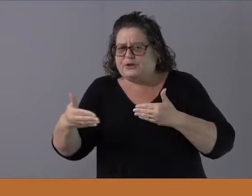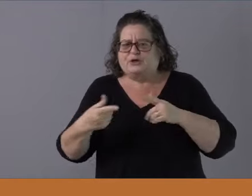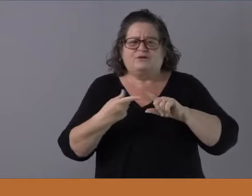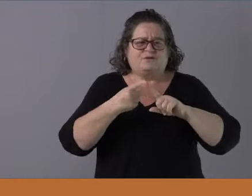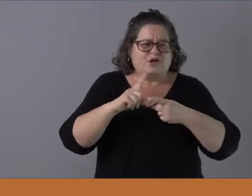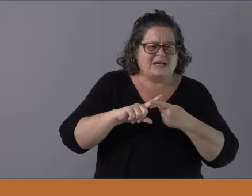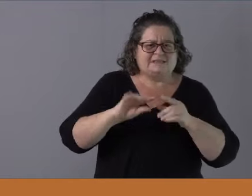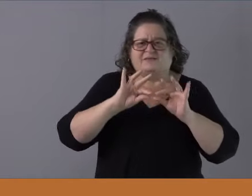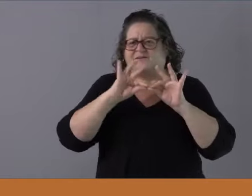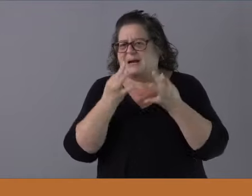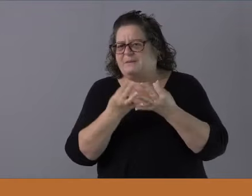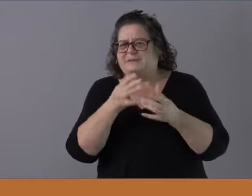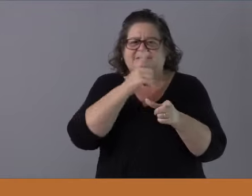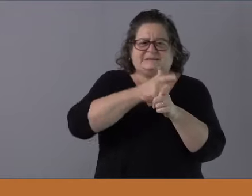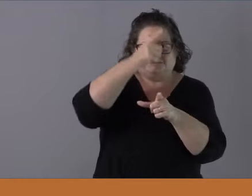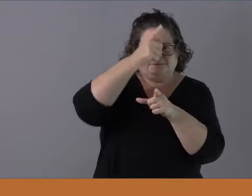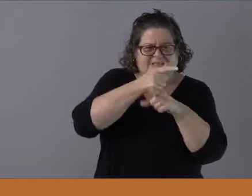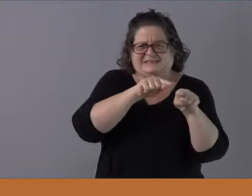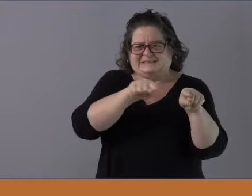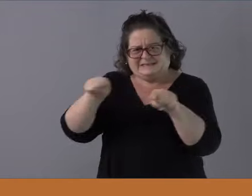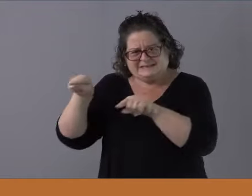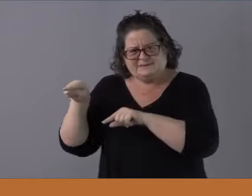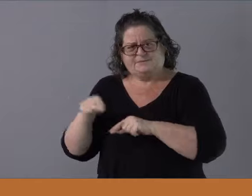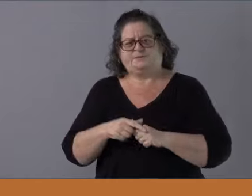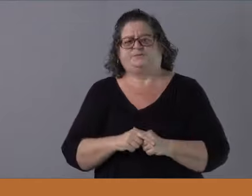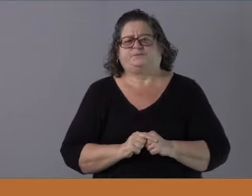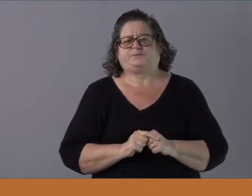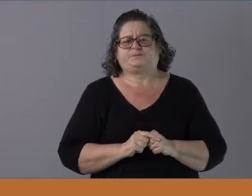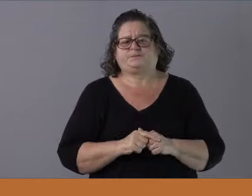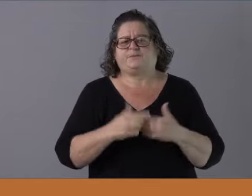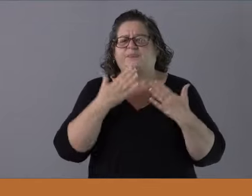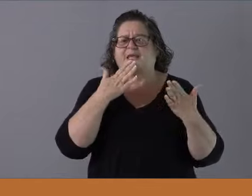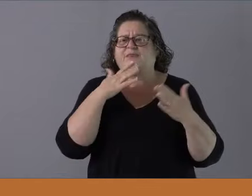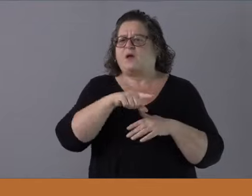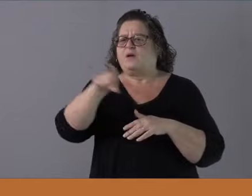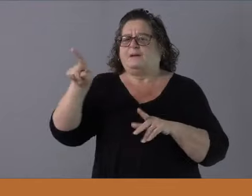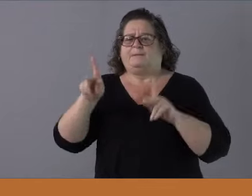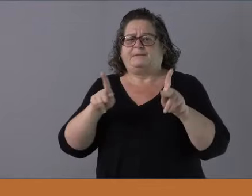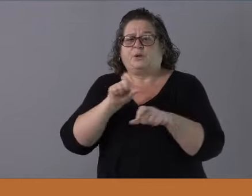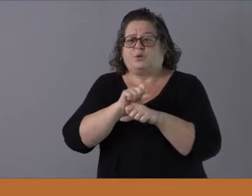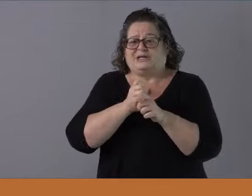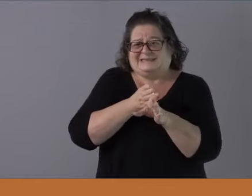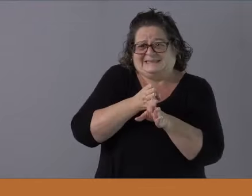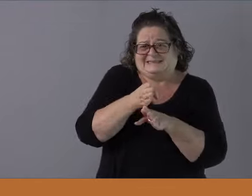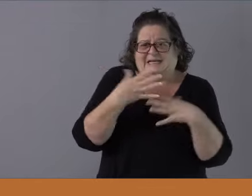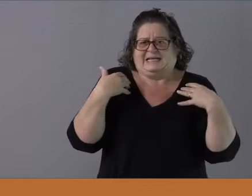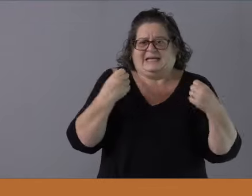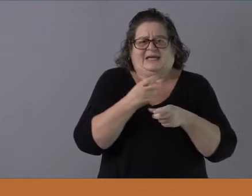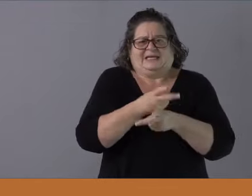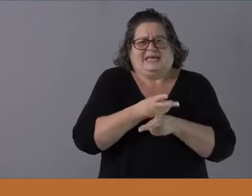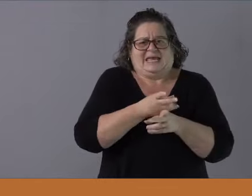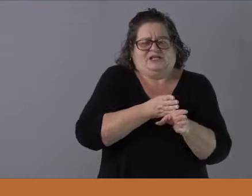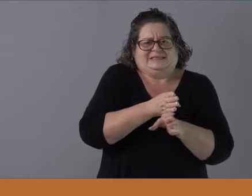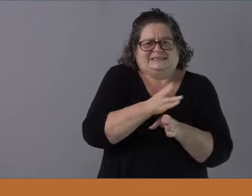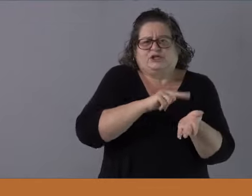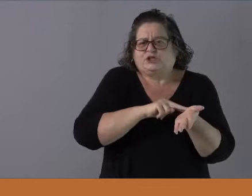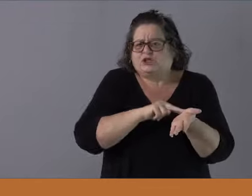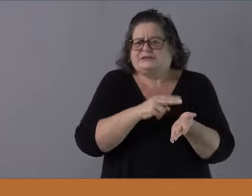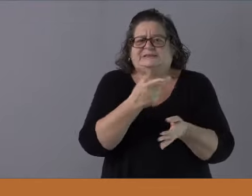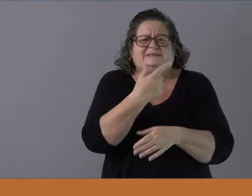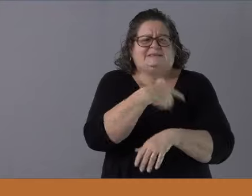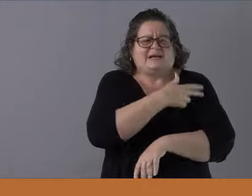but specifically to those folks in the healthcare industry today. And I want to remind you, I've been saying this